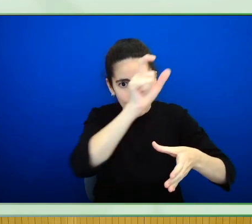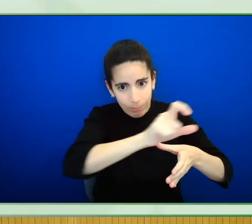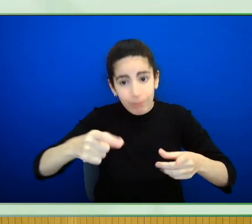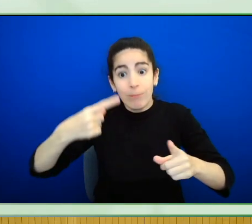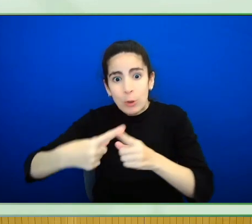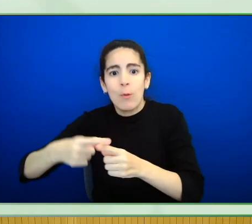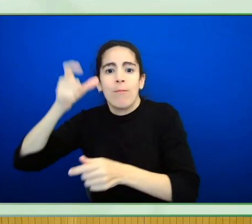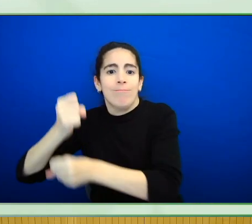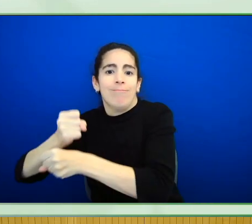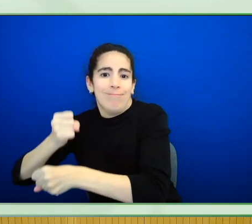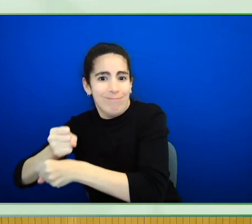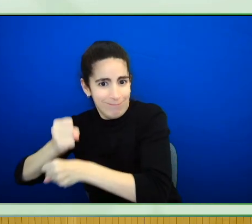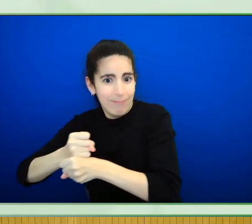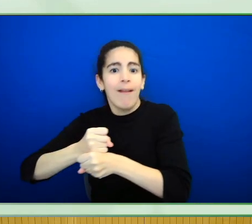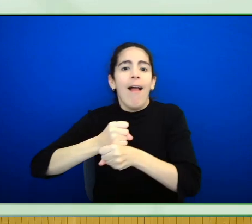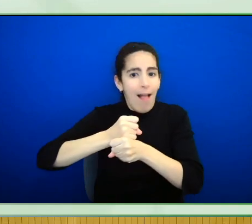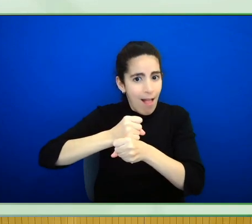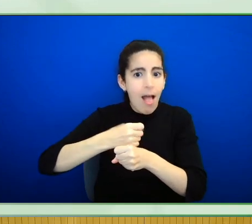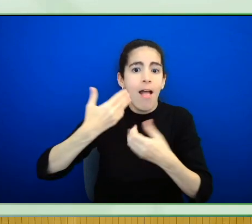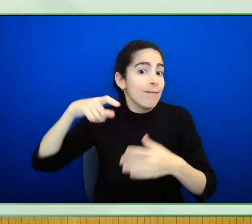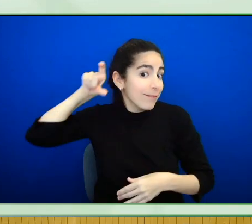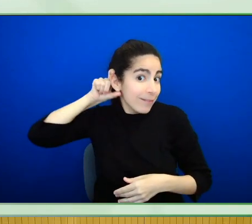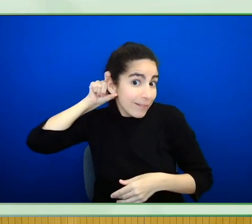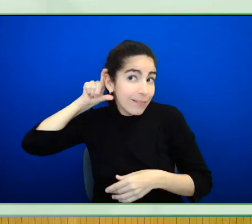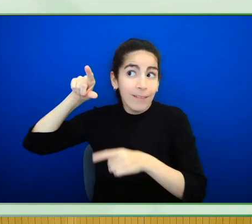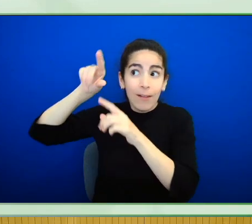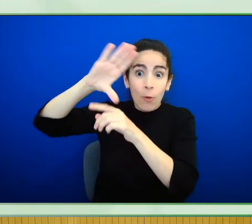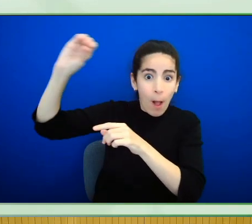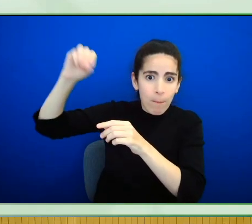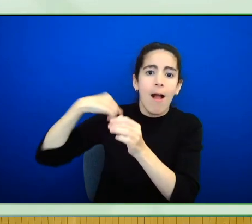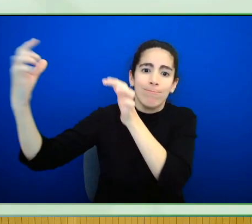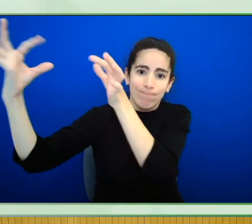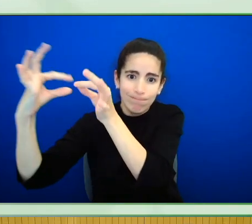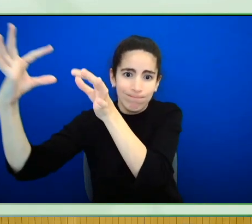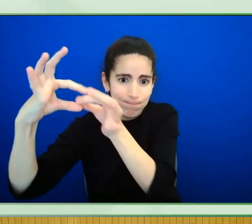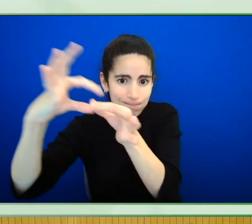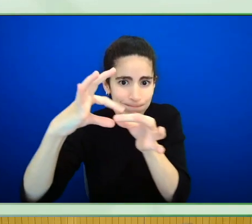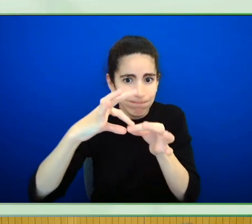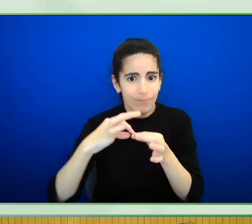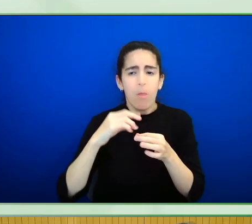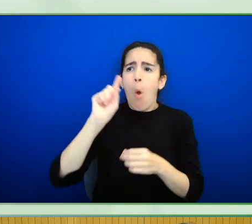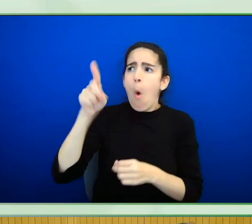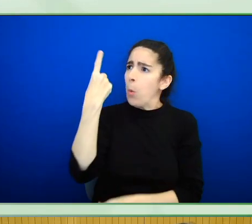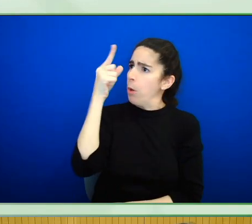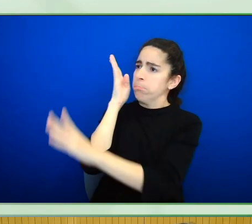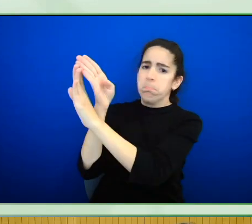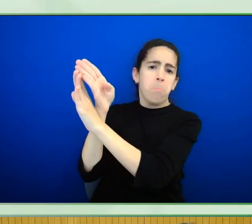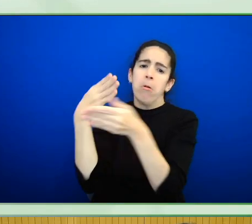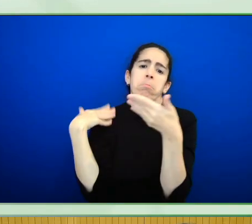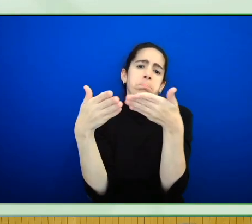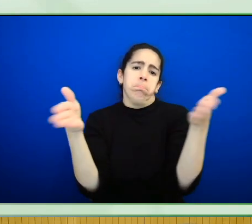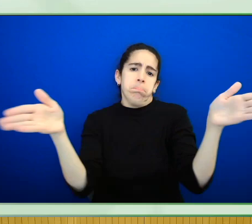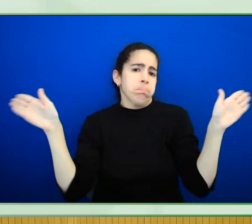how many hours the patients are using the hearing aids. So we use that information to